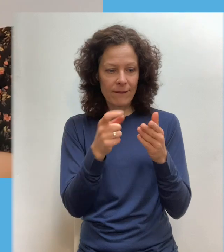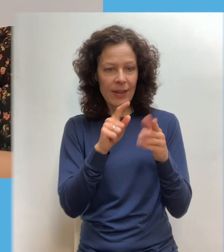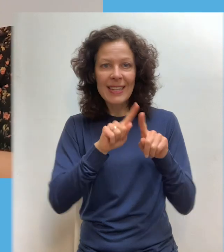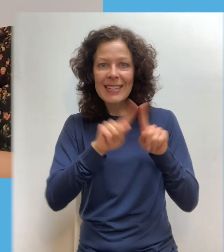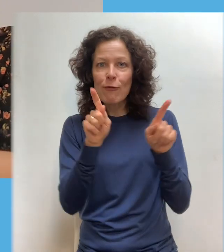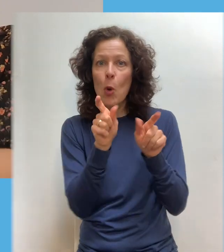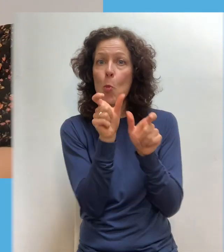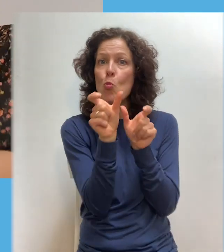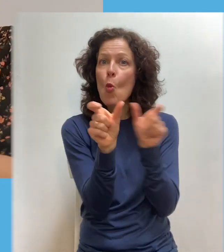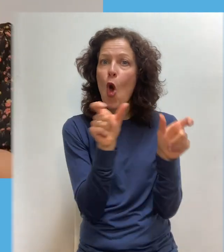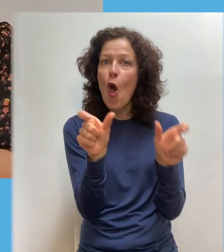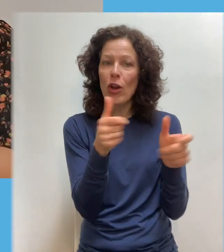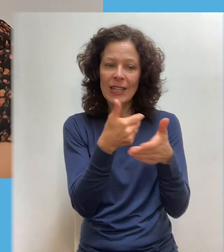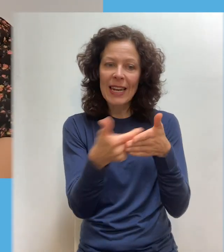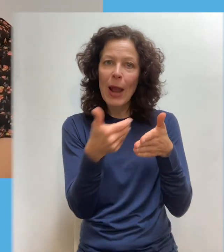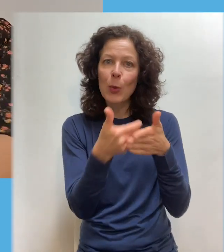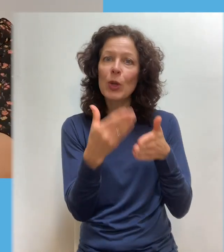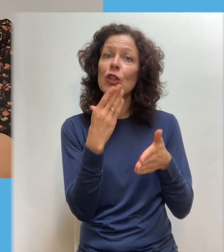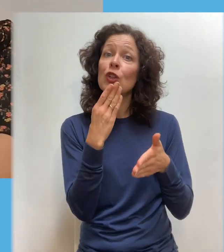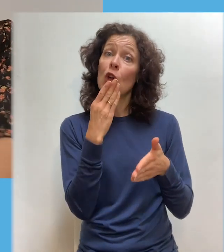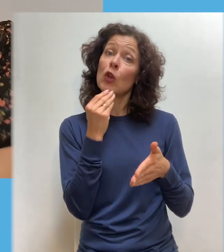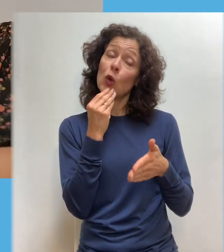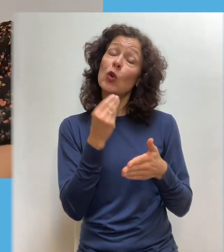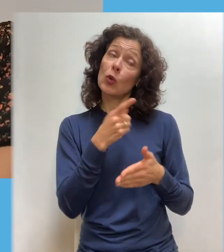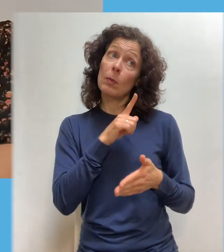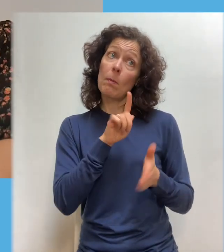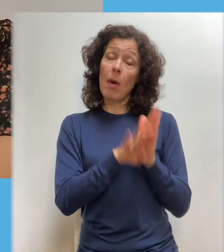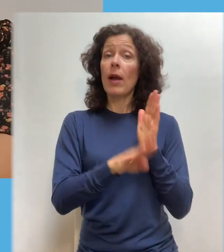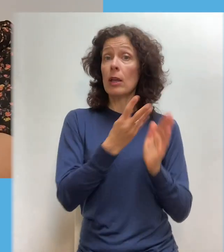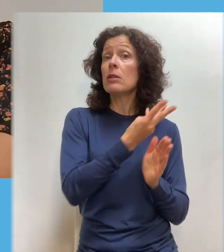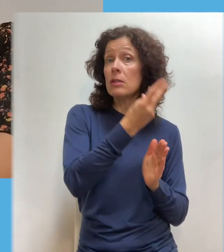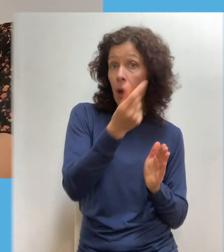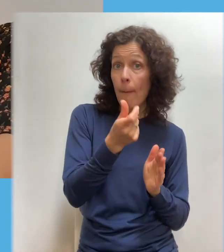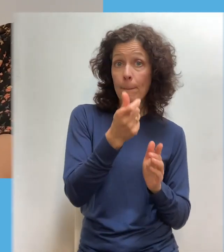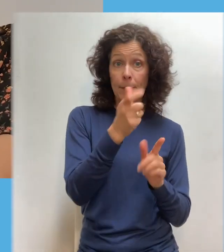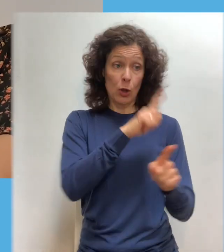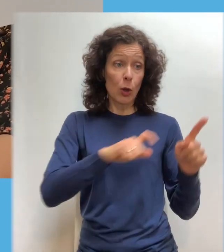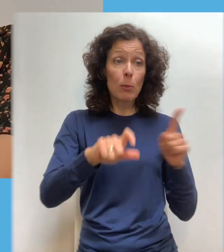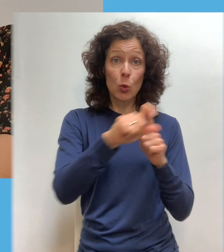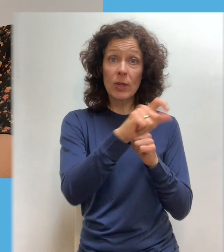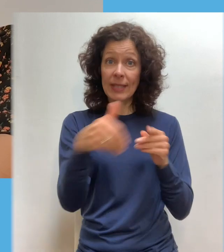different words that are used by the community, by some community members.